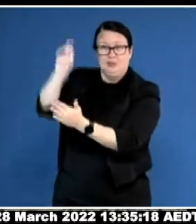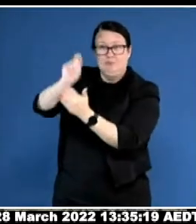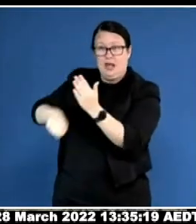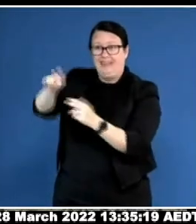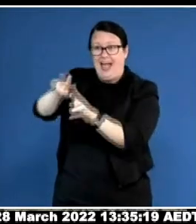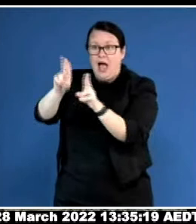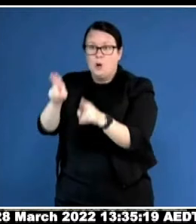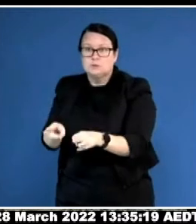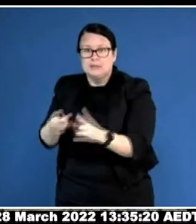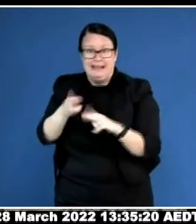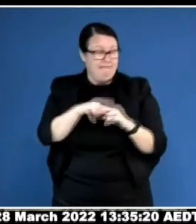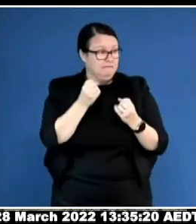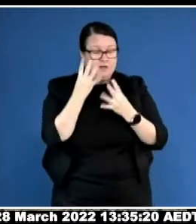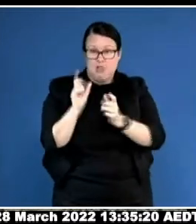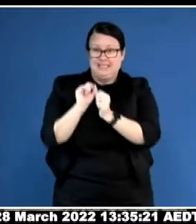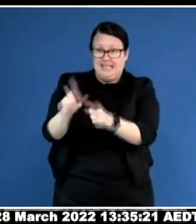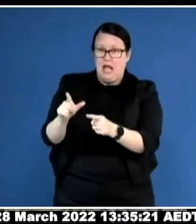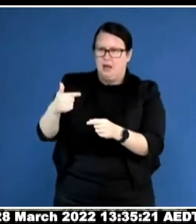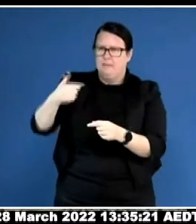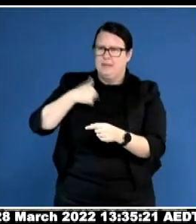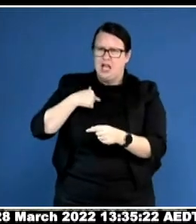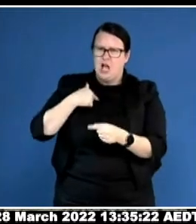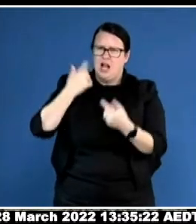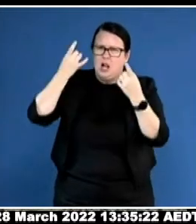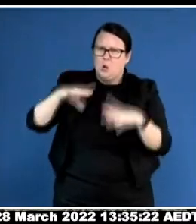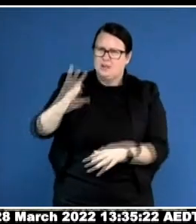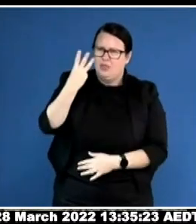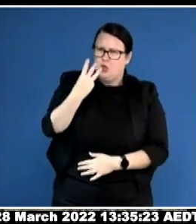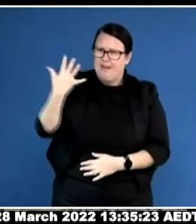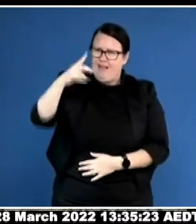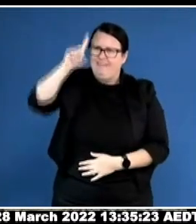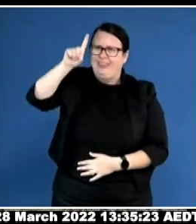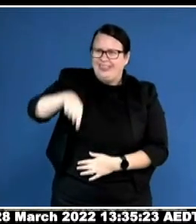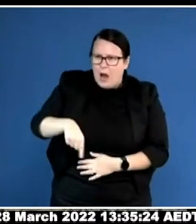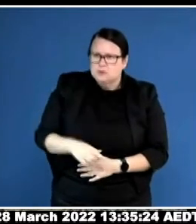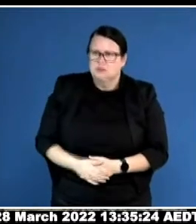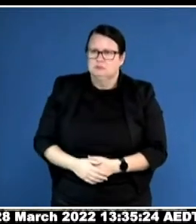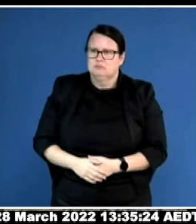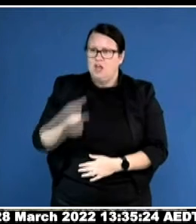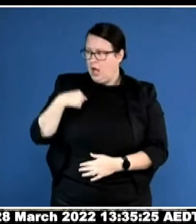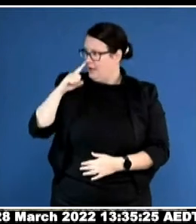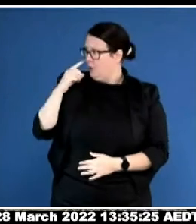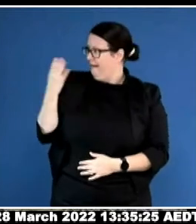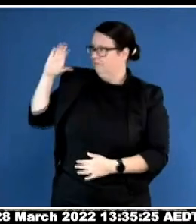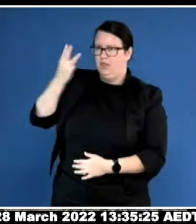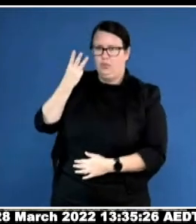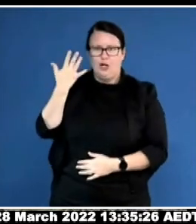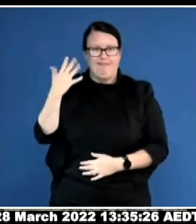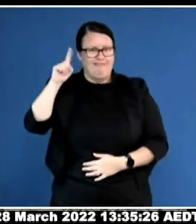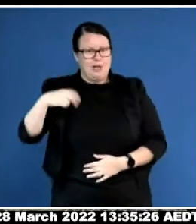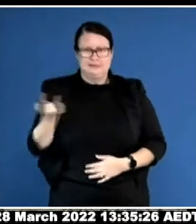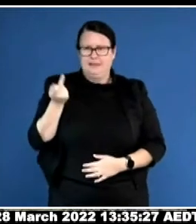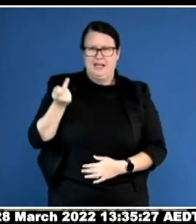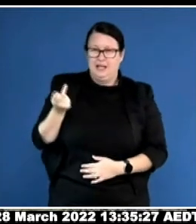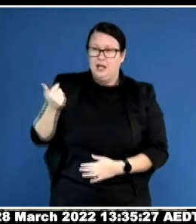this sale, I am in out of pocket $35,000. I do not have that money. You know, we were living from week to week